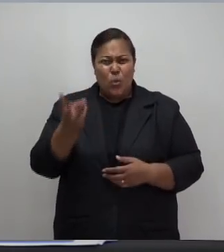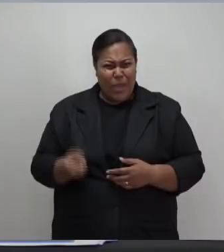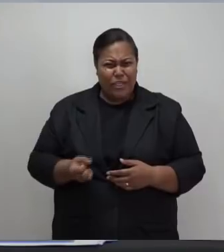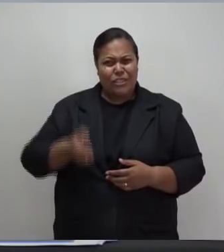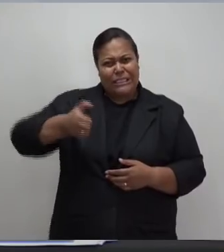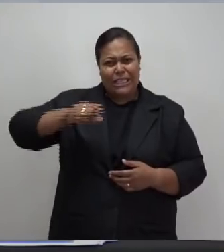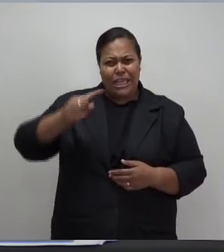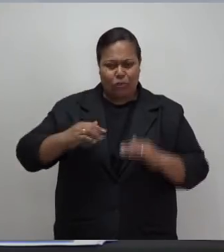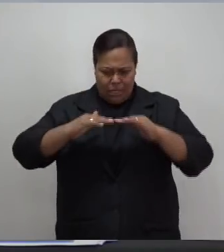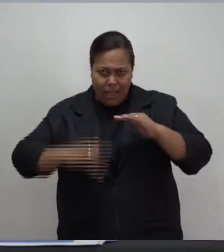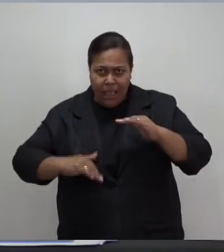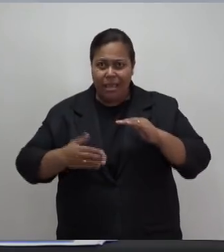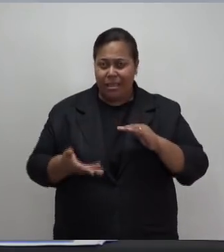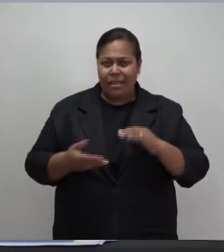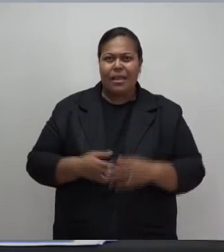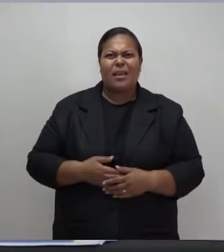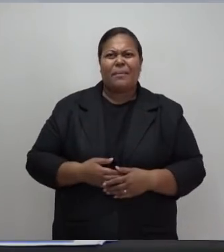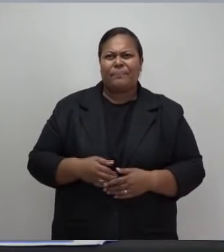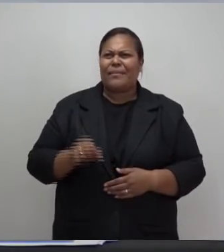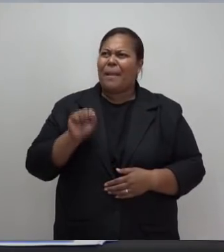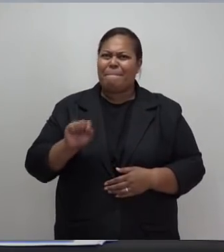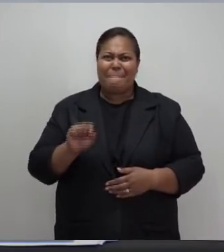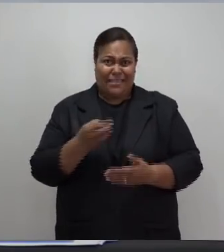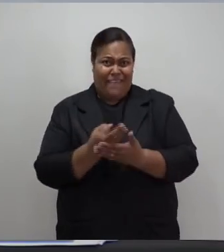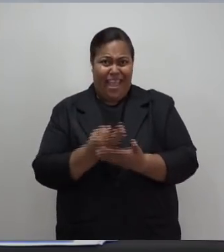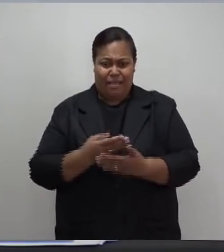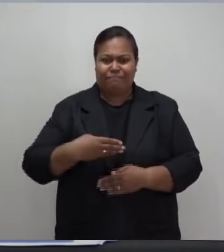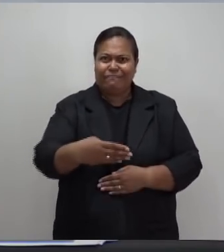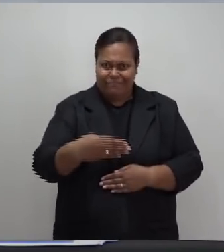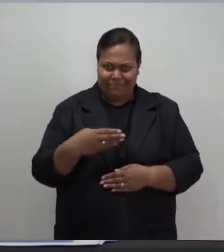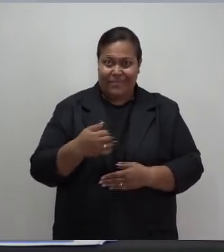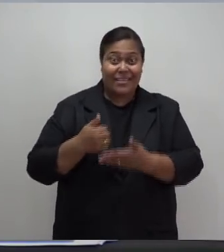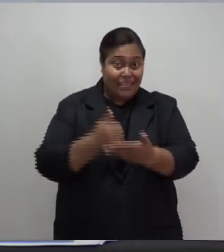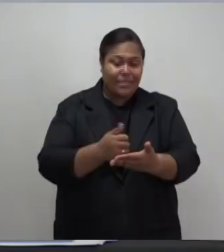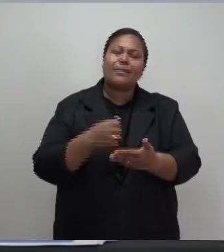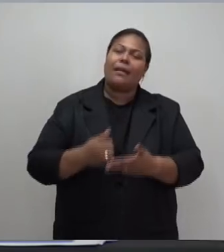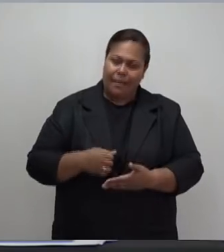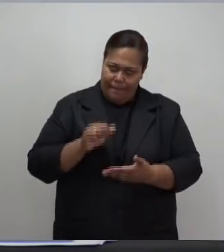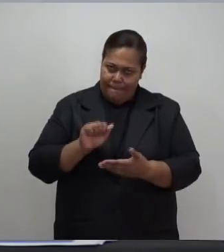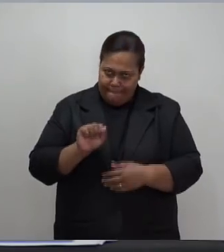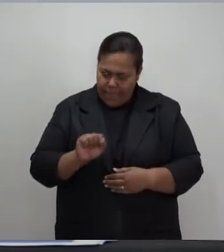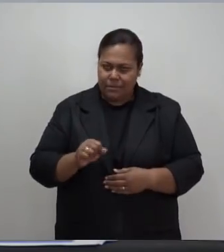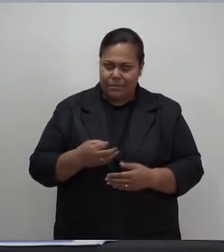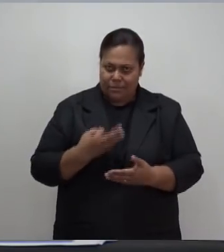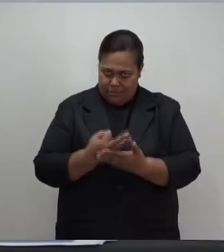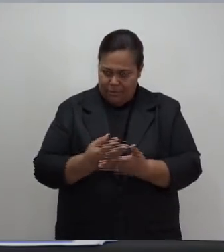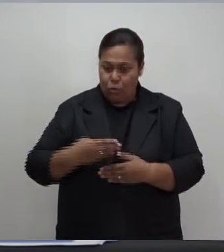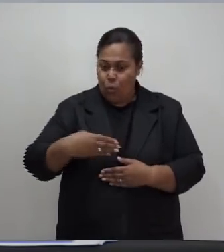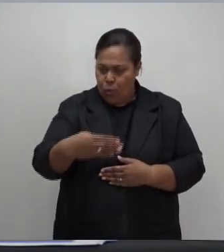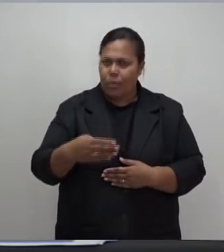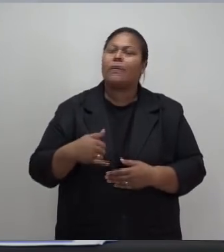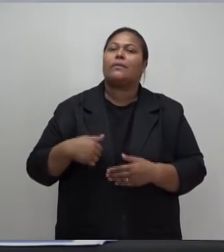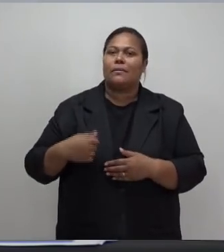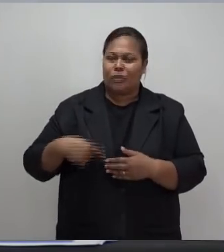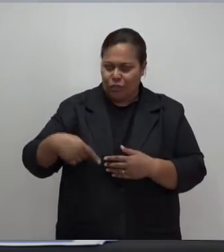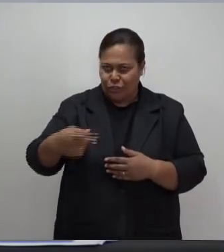on our bus fare assistance scheme. This assistance will continue, and of course those students who would wish